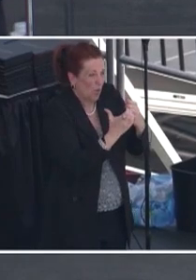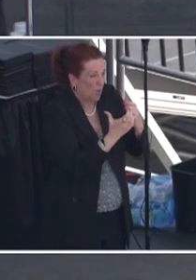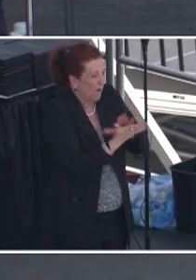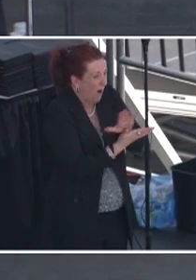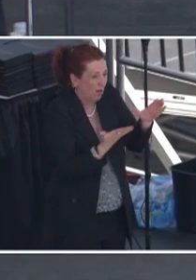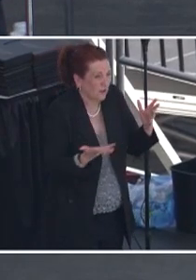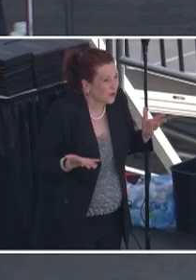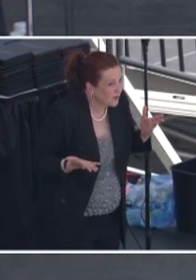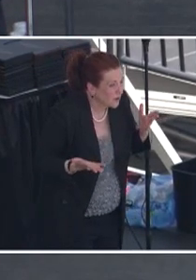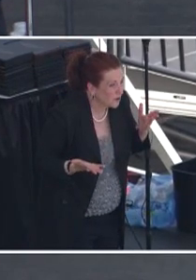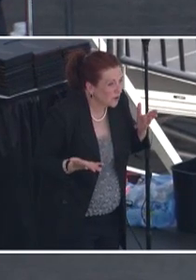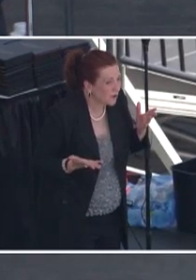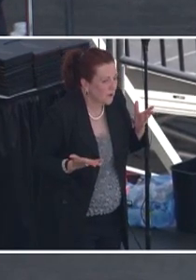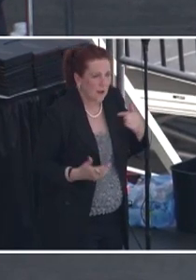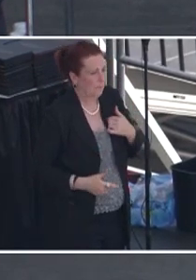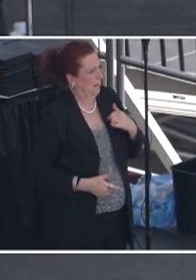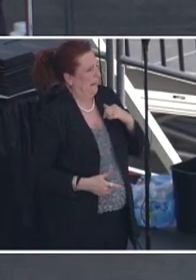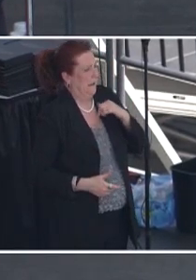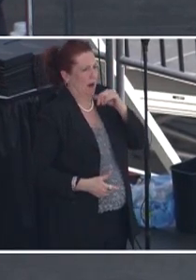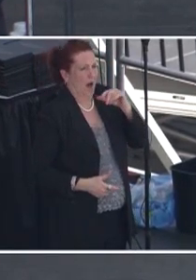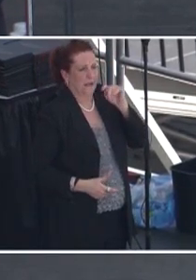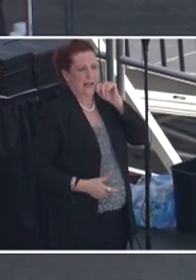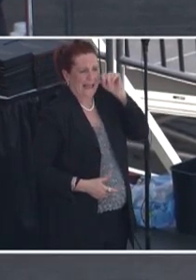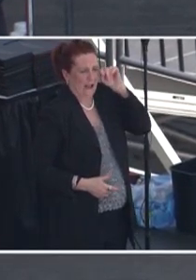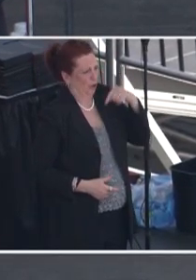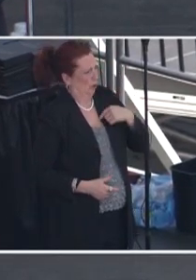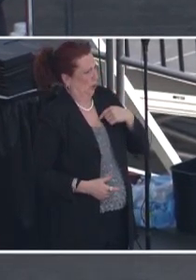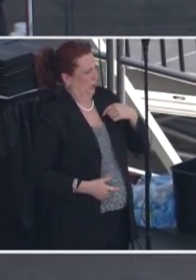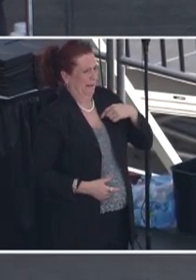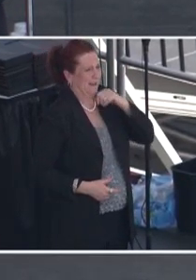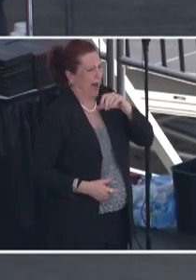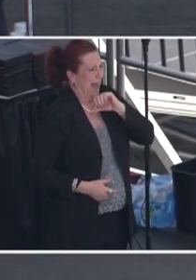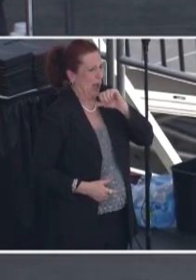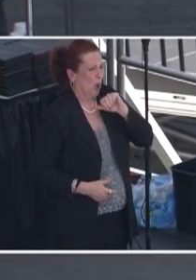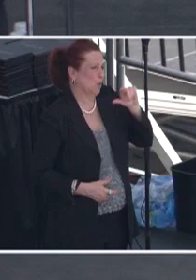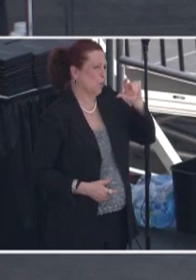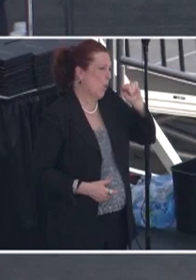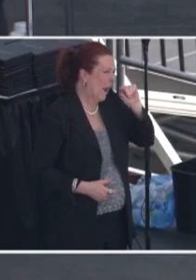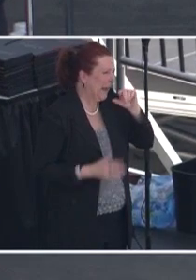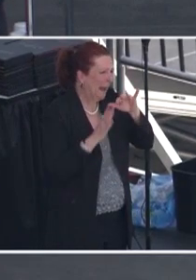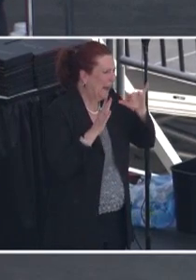teenager, I'm not a 20-year-old, I'm a mature person.